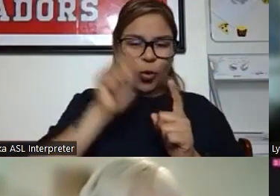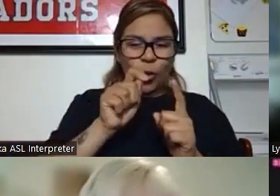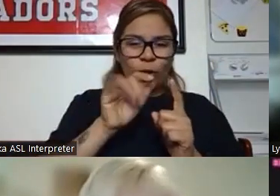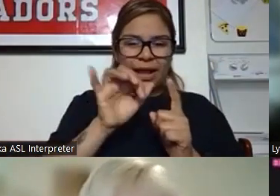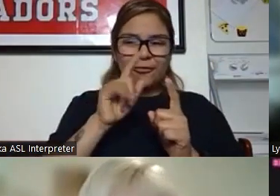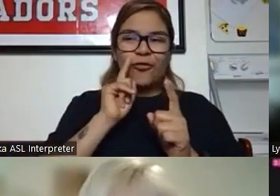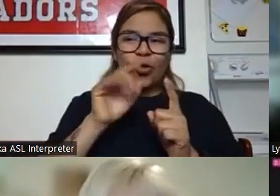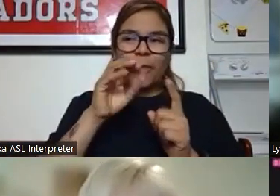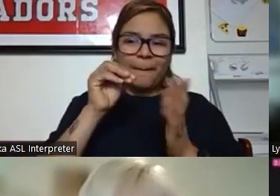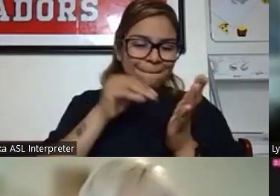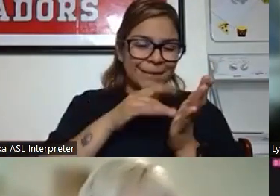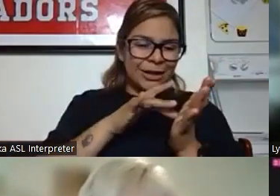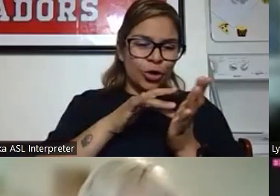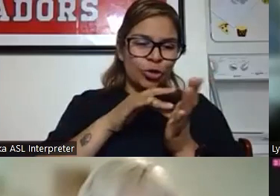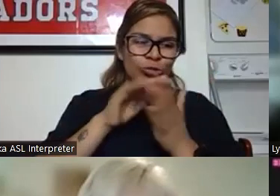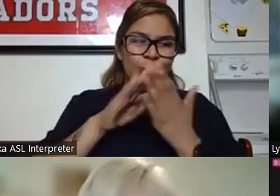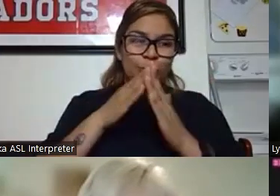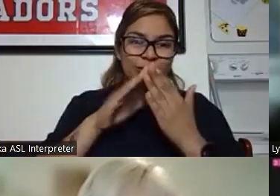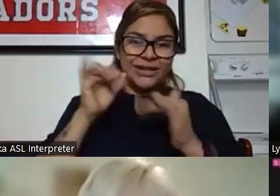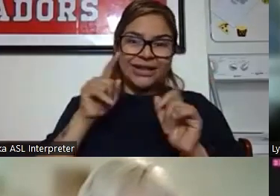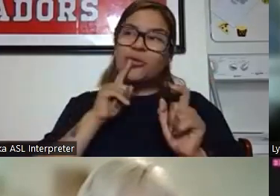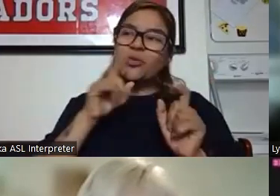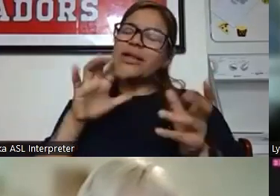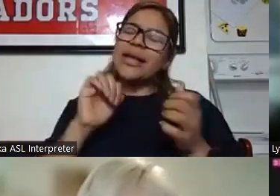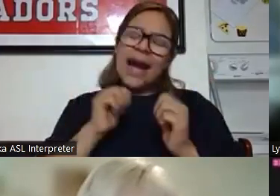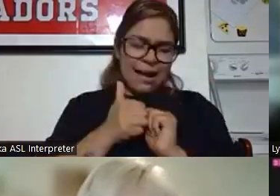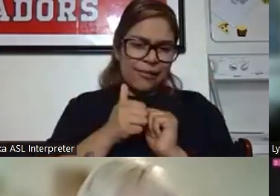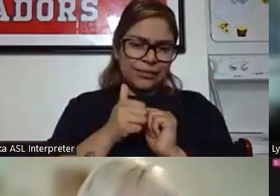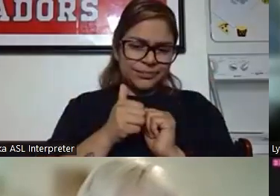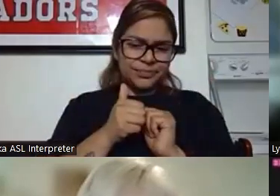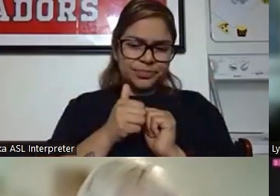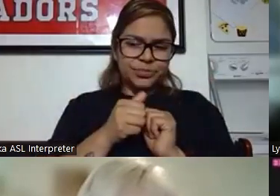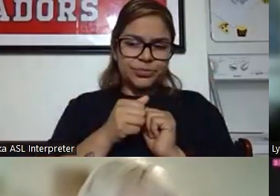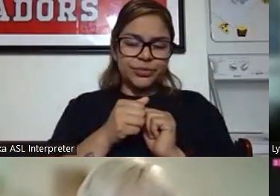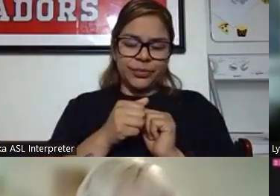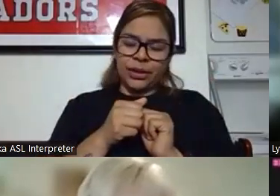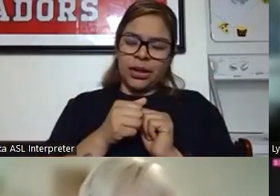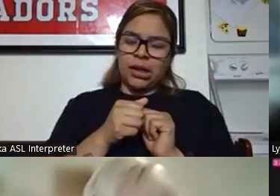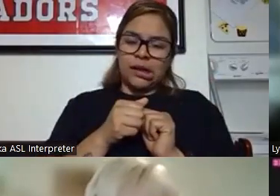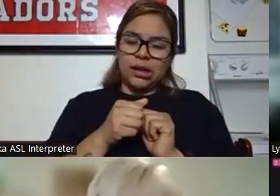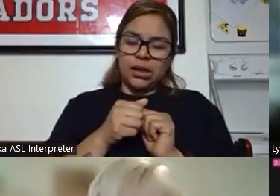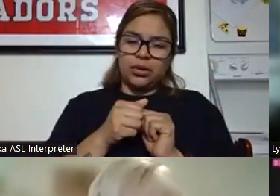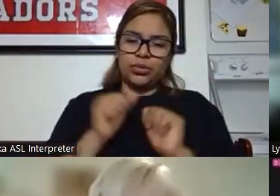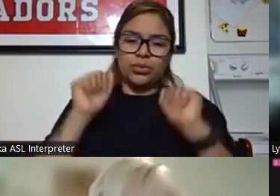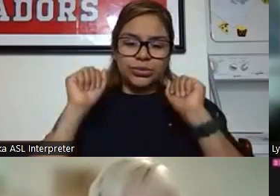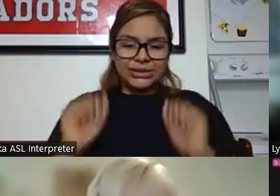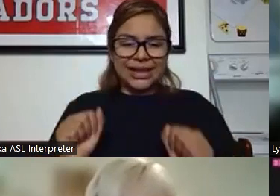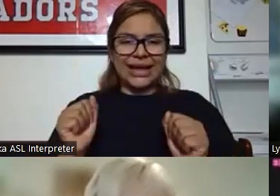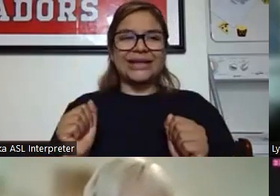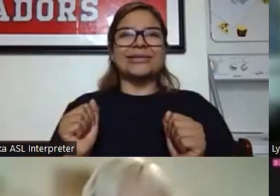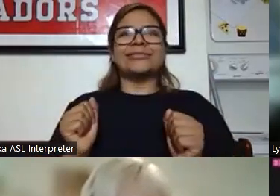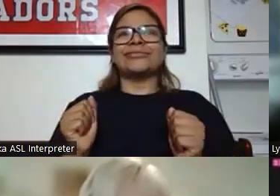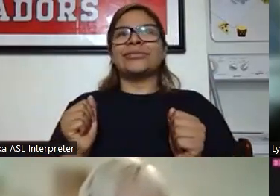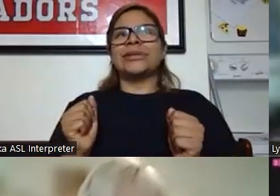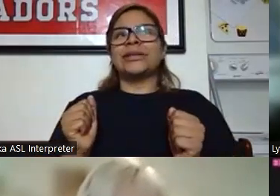medical community to also think about how care is delivered in a person-centered way, what happens when people are